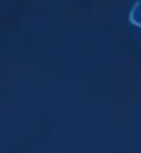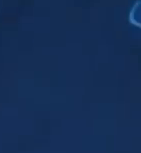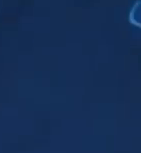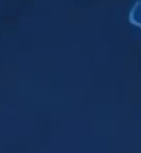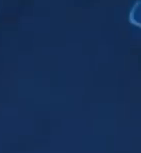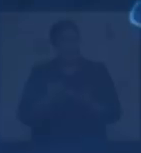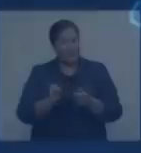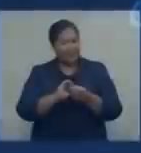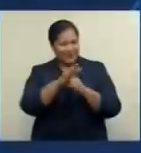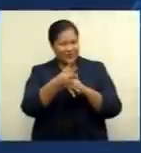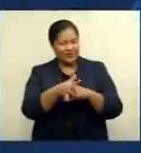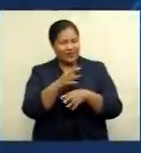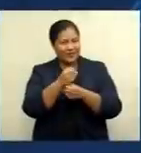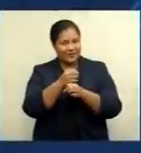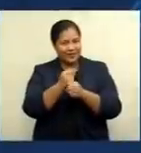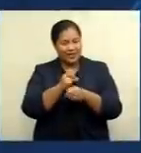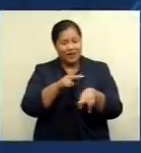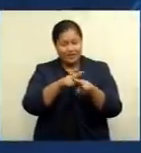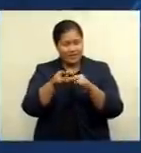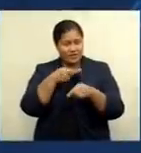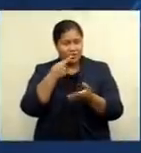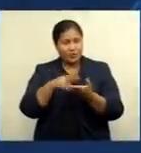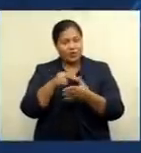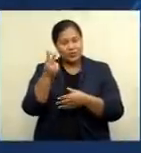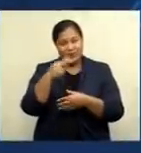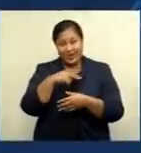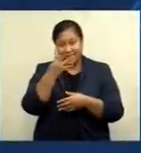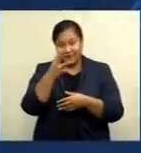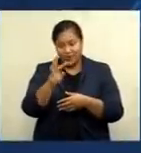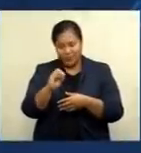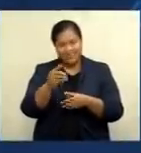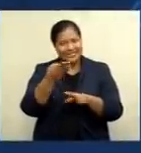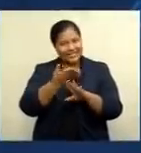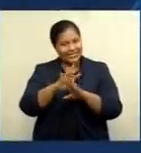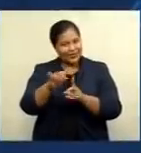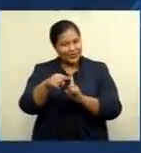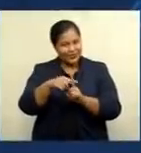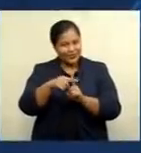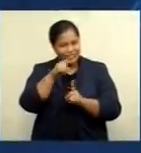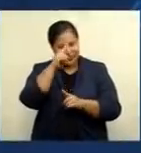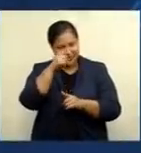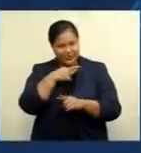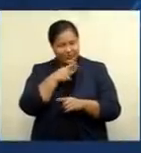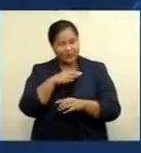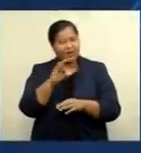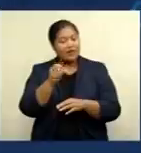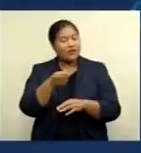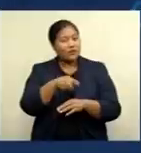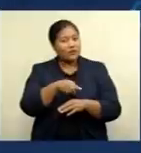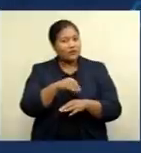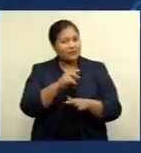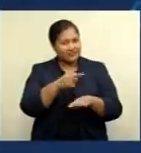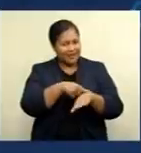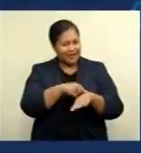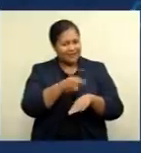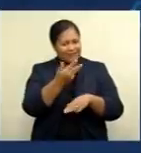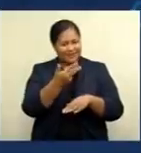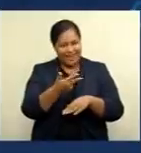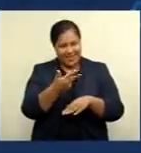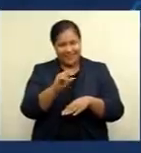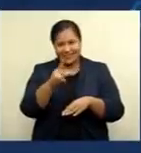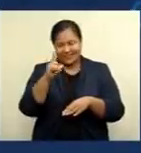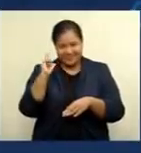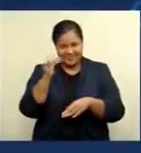Now to our COVID-19 update. Fiji recorded 240 new COVID-19 infections for the period ending 8 a.m. yesterday.